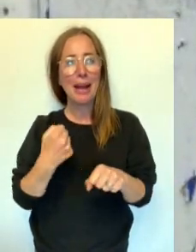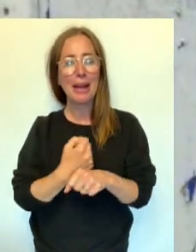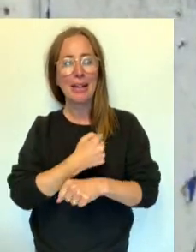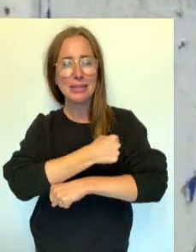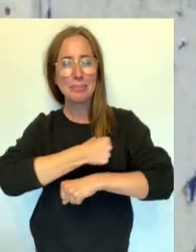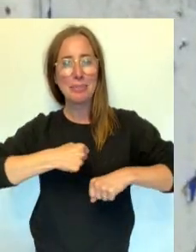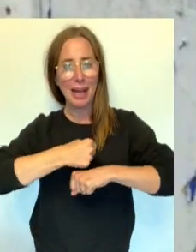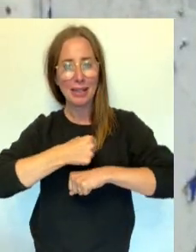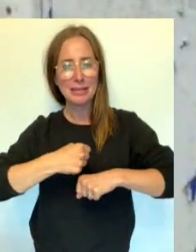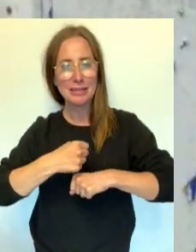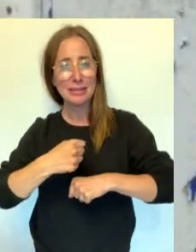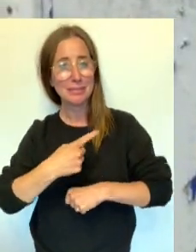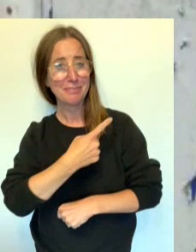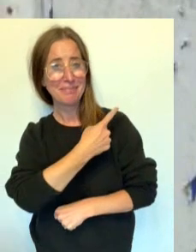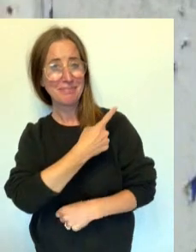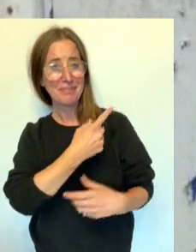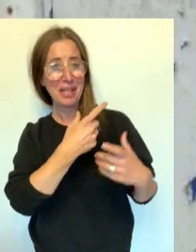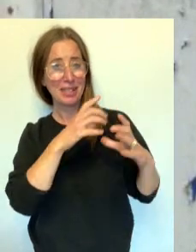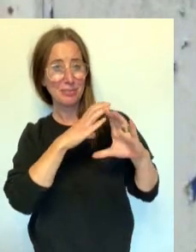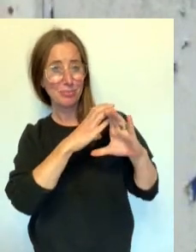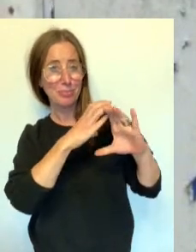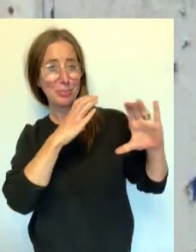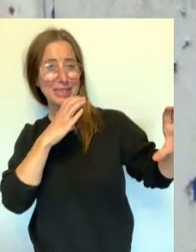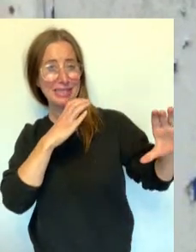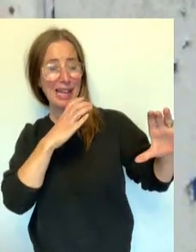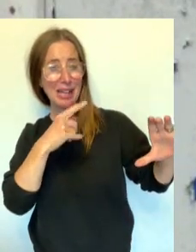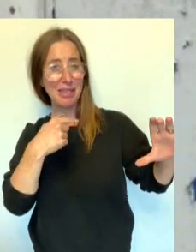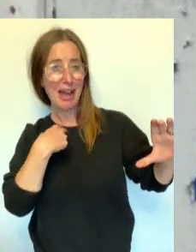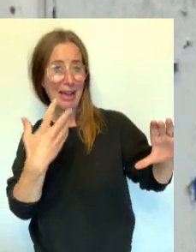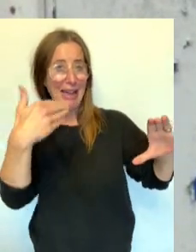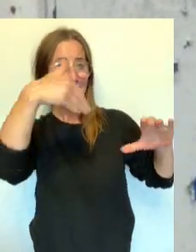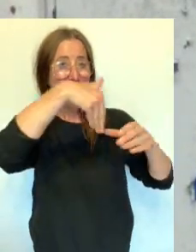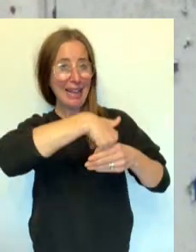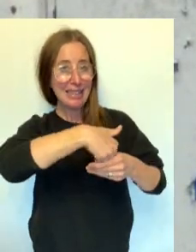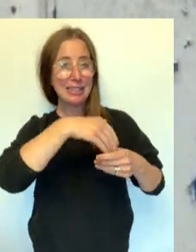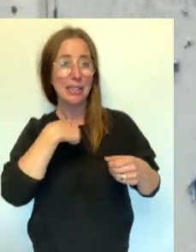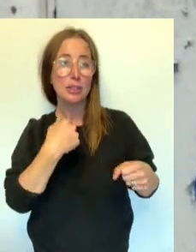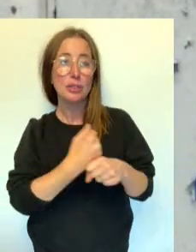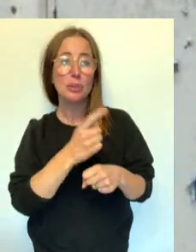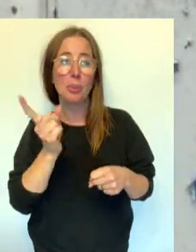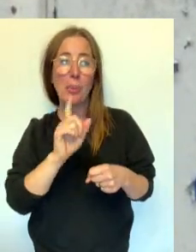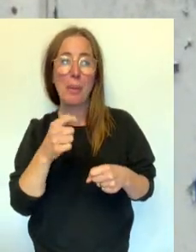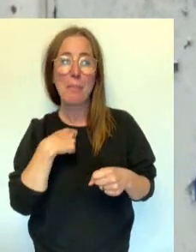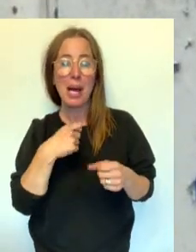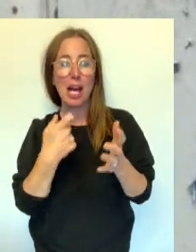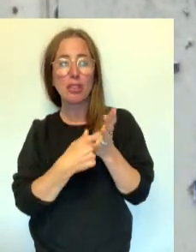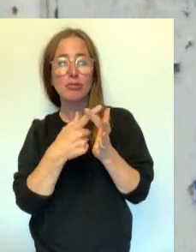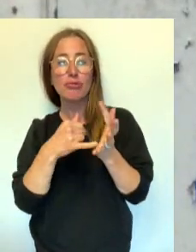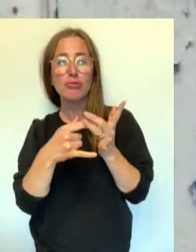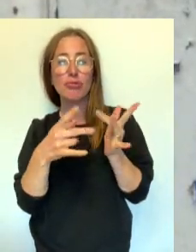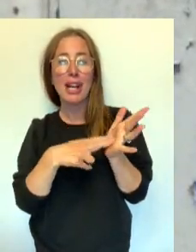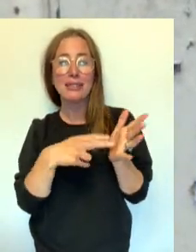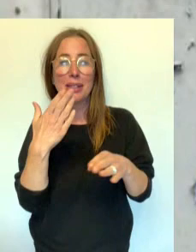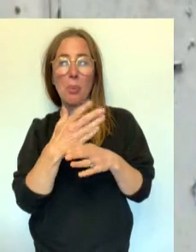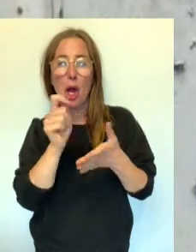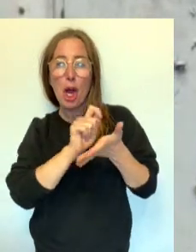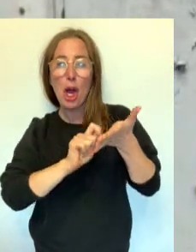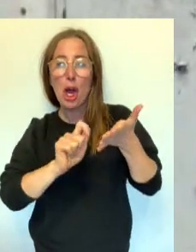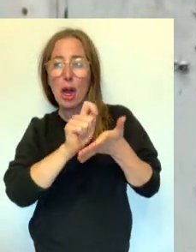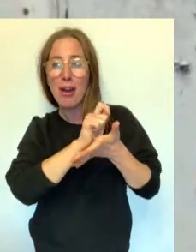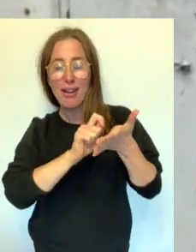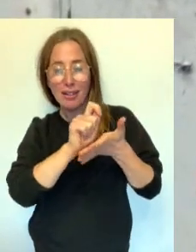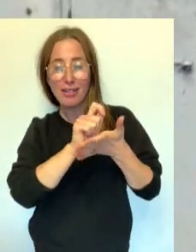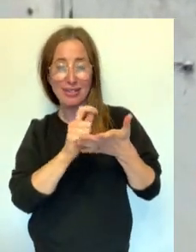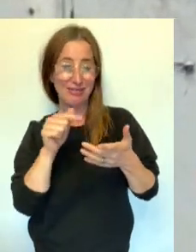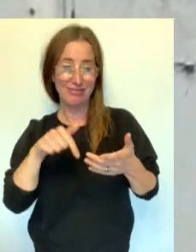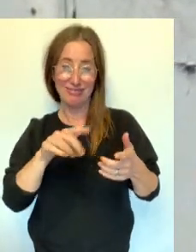giant container, and that's where I used to do a lot of my resin work. But it's quite a cool place. We've got, you